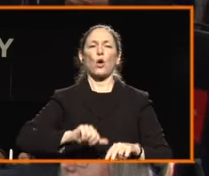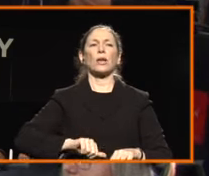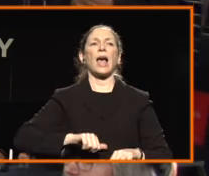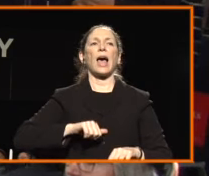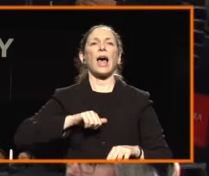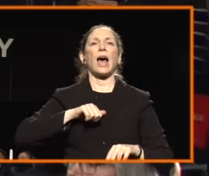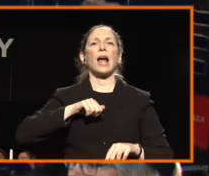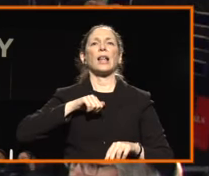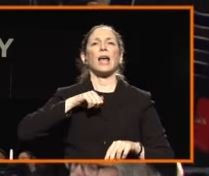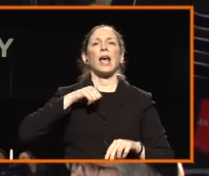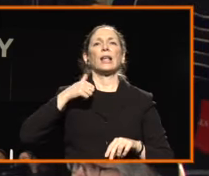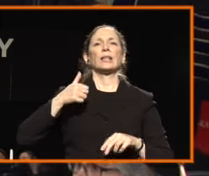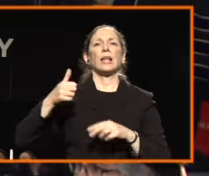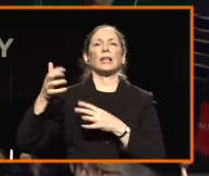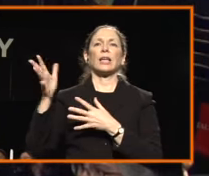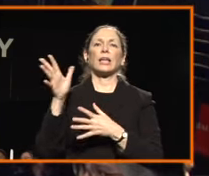so